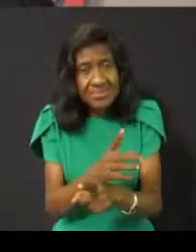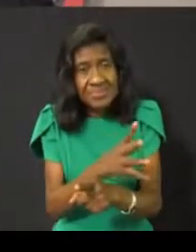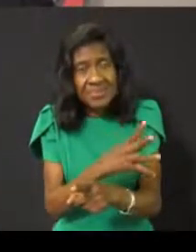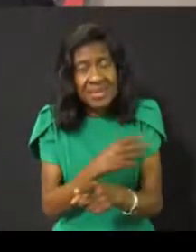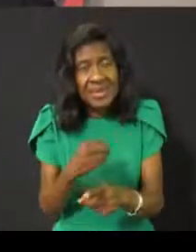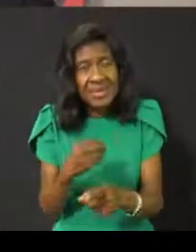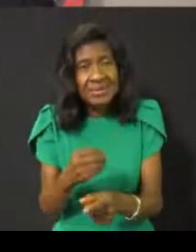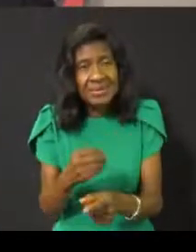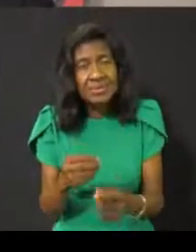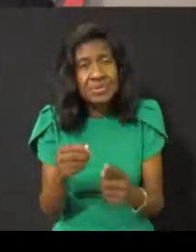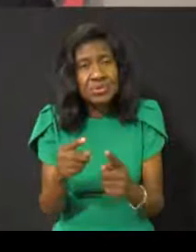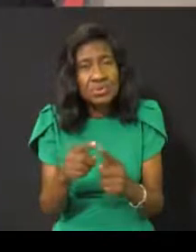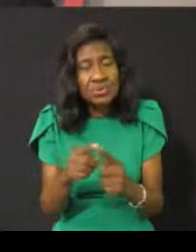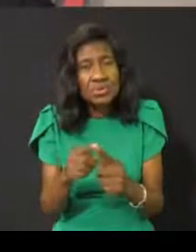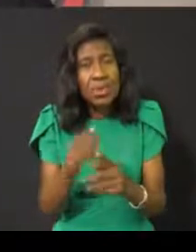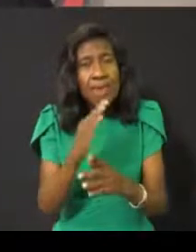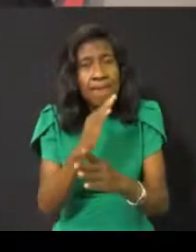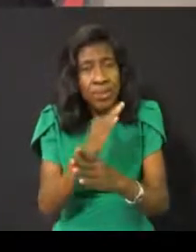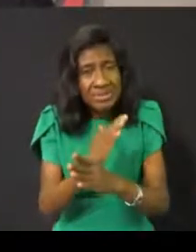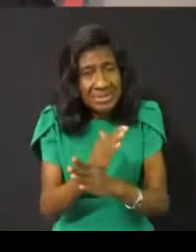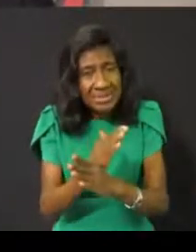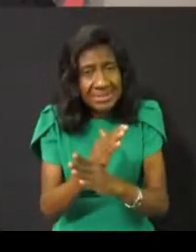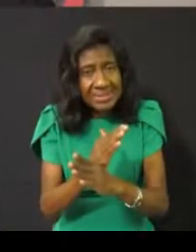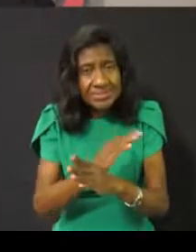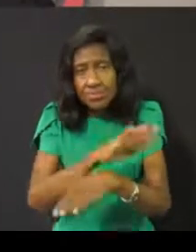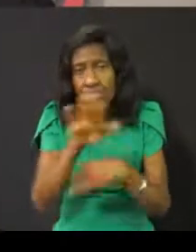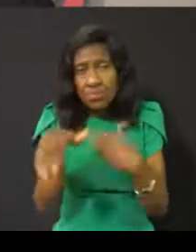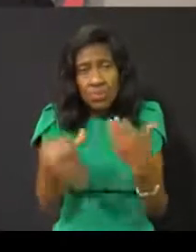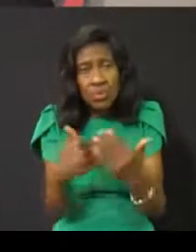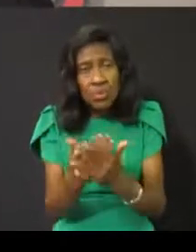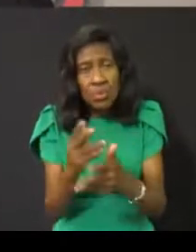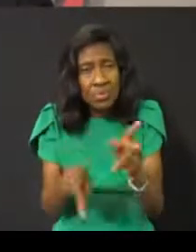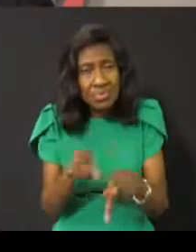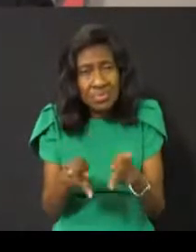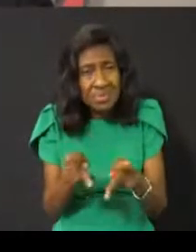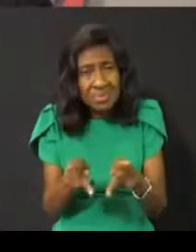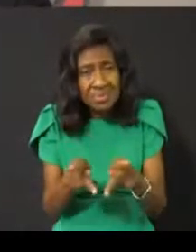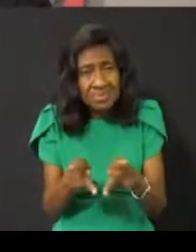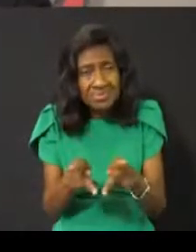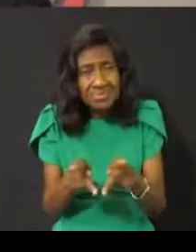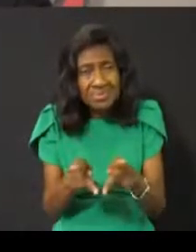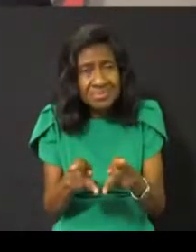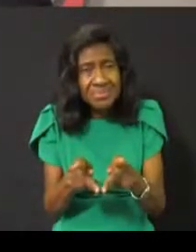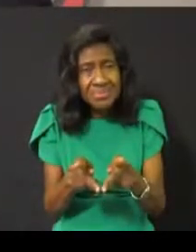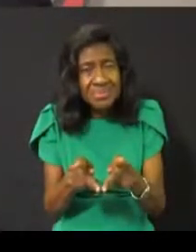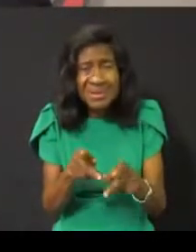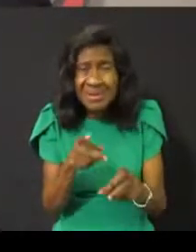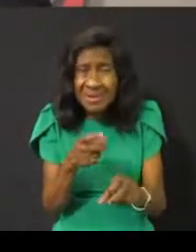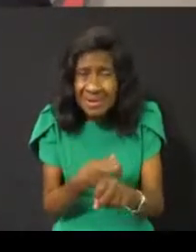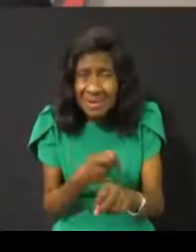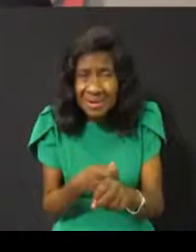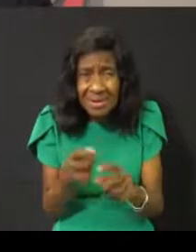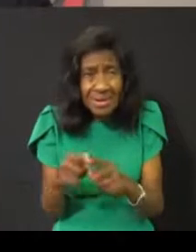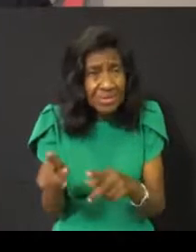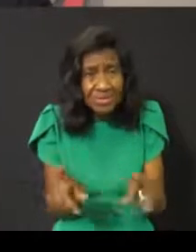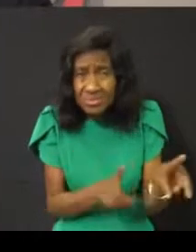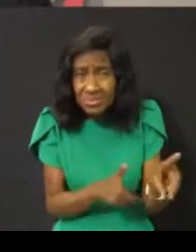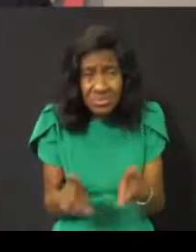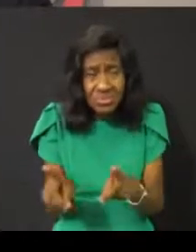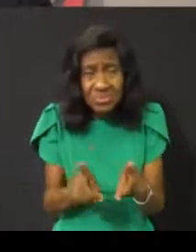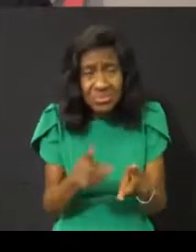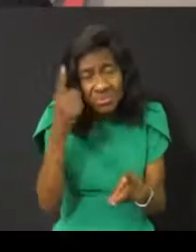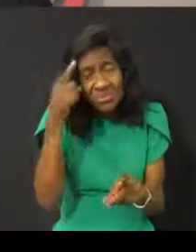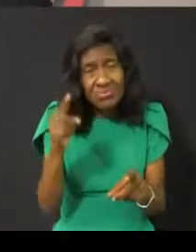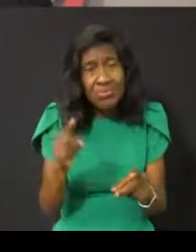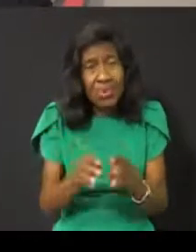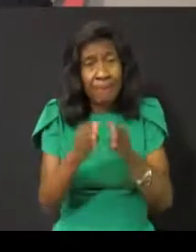measures and protecting the population is challenging for even the most advanced countries and sophisticated